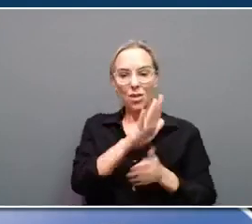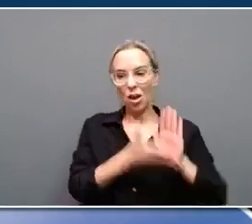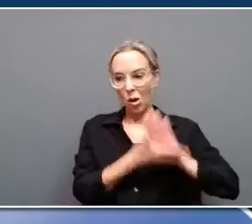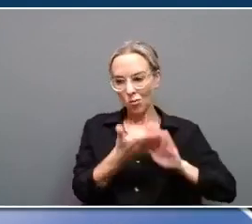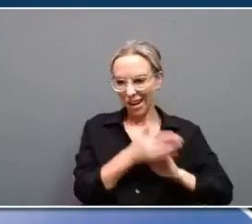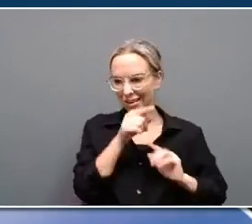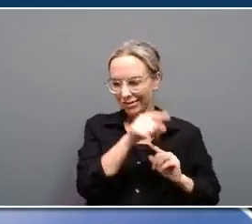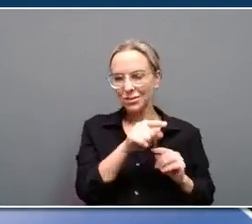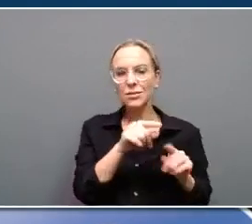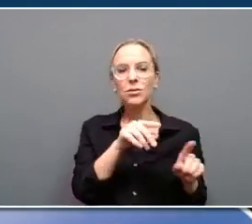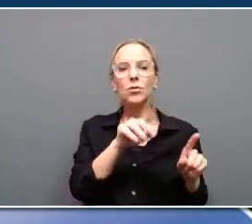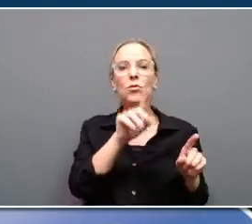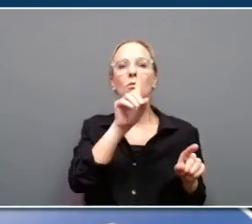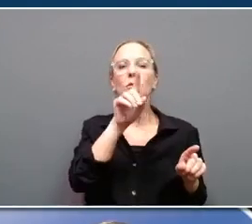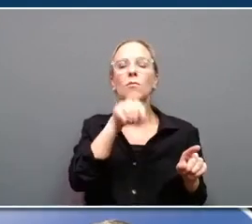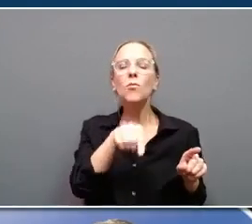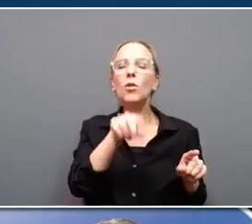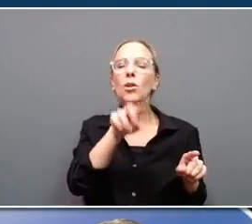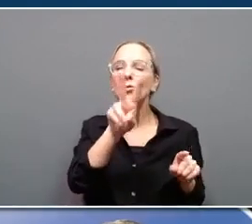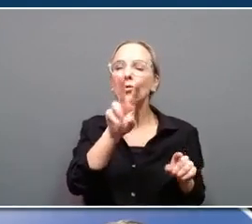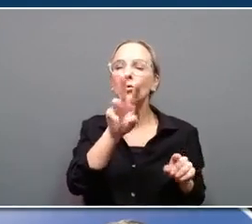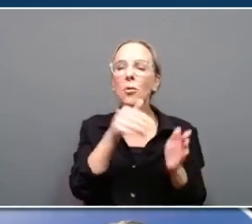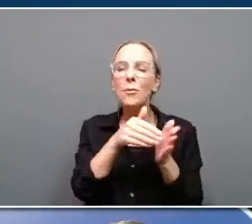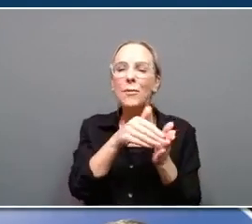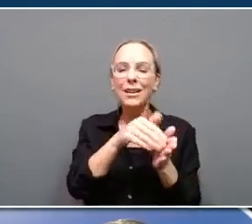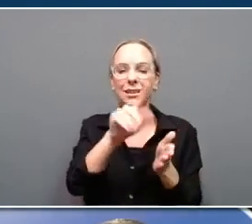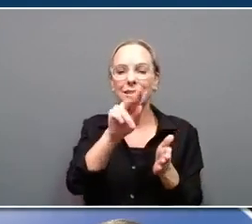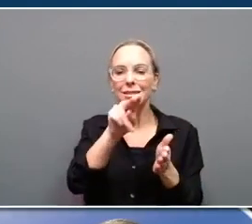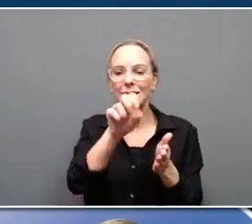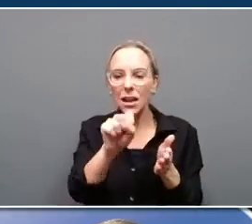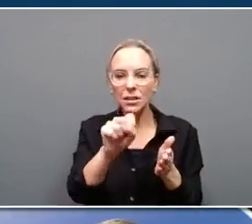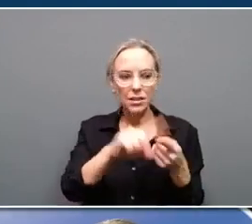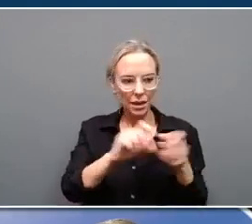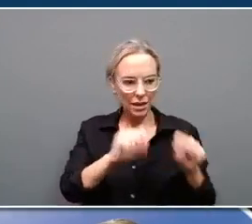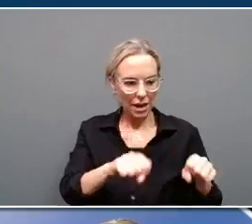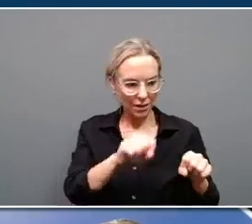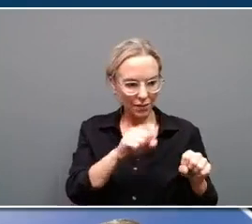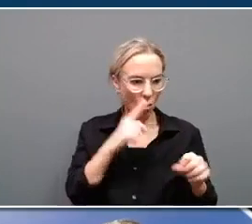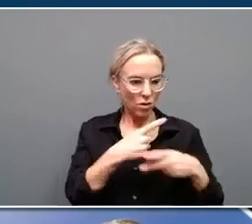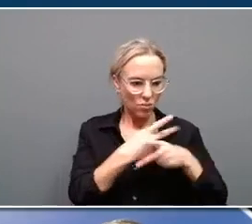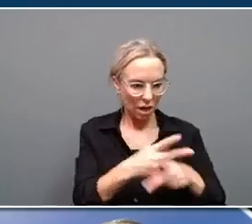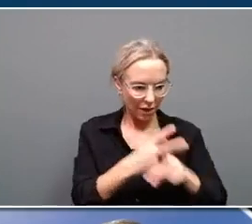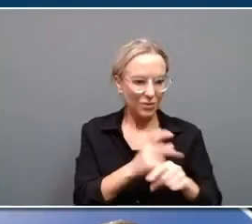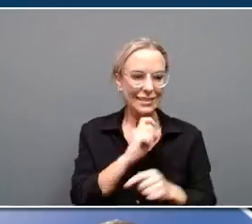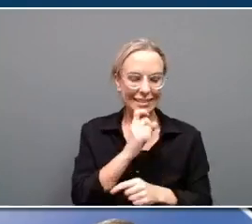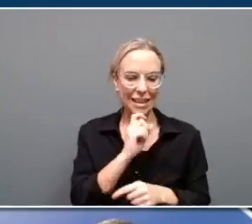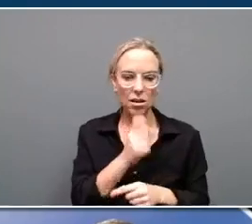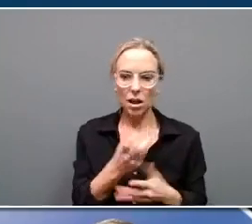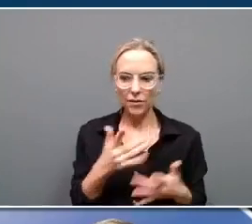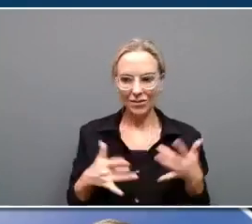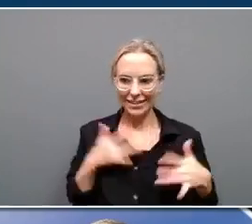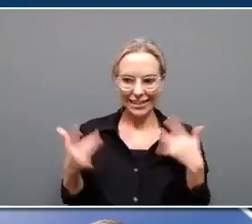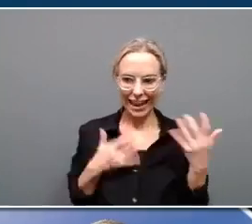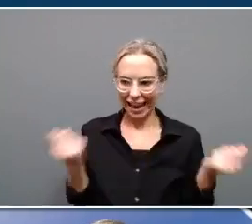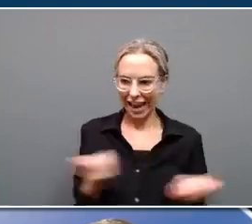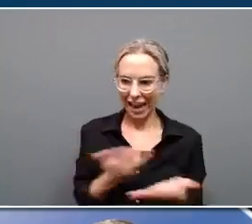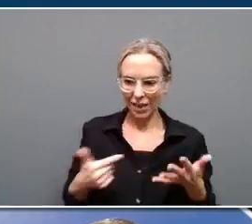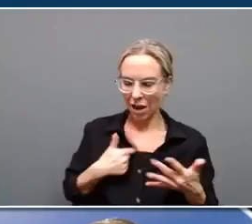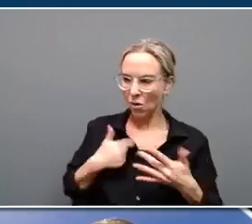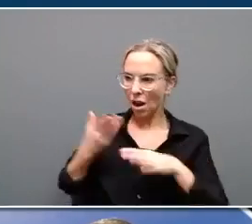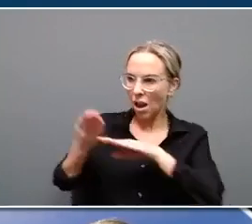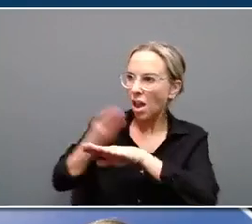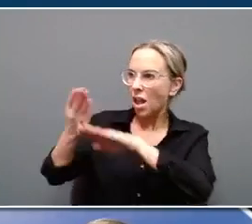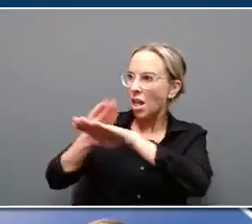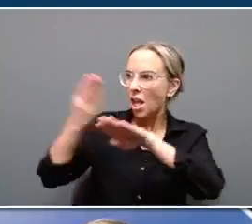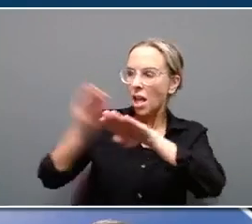1.2 million tons of annual capacity for steel production. That's pretty exciting, given everything we're building right now in Kentucky, all the